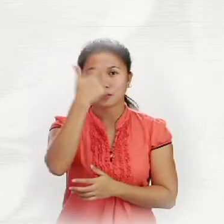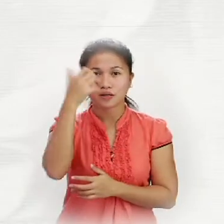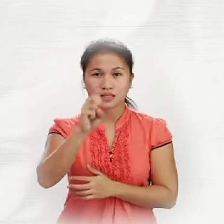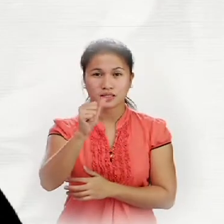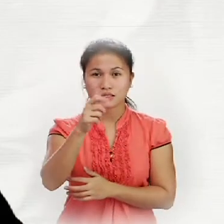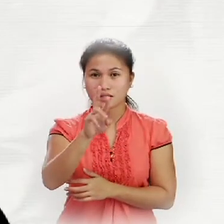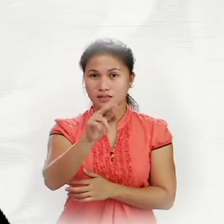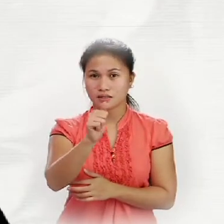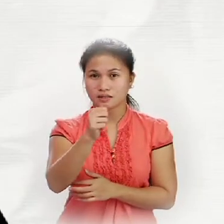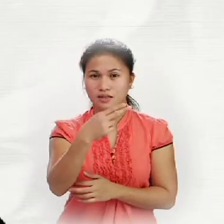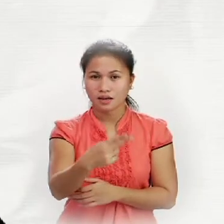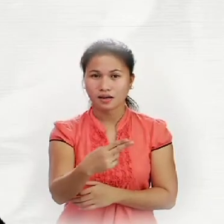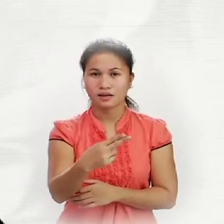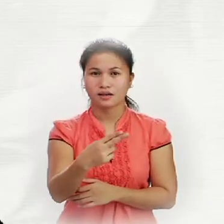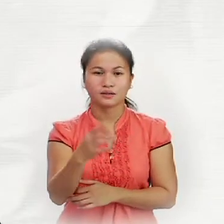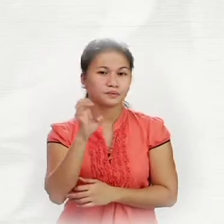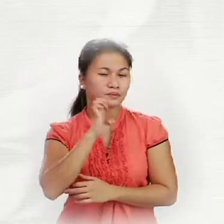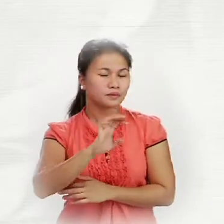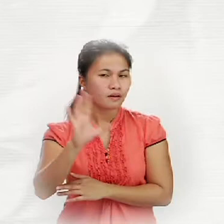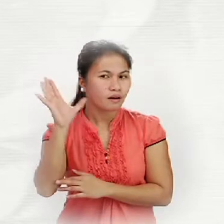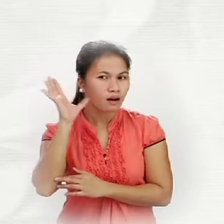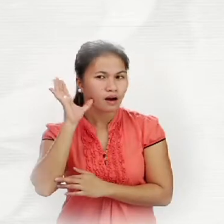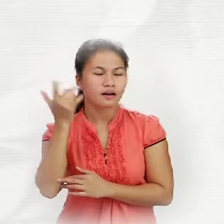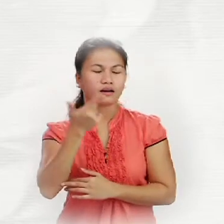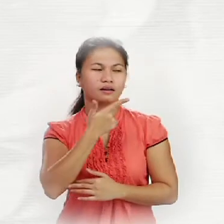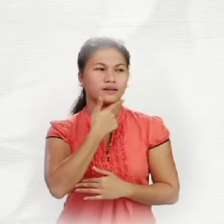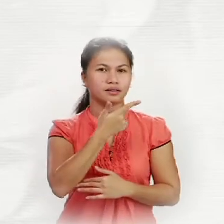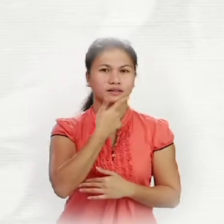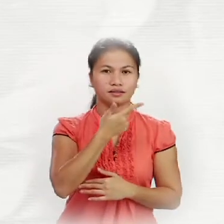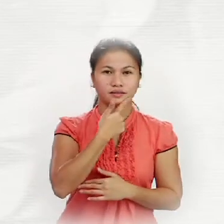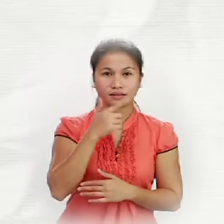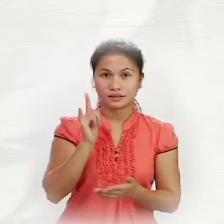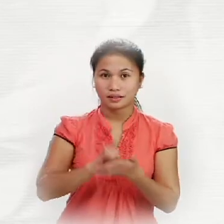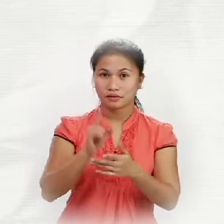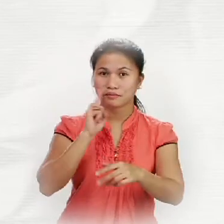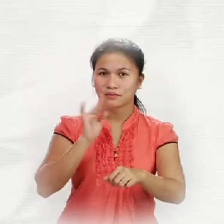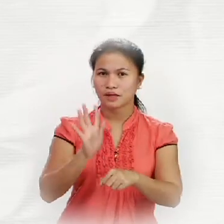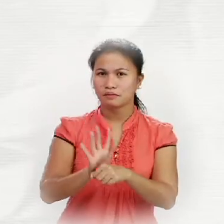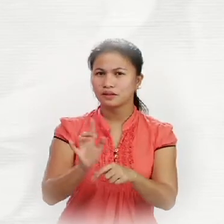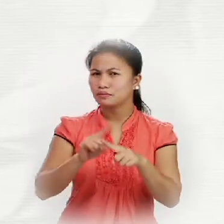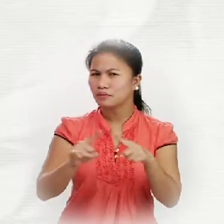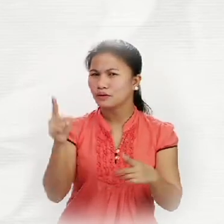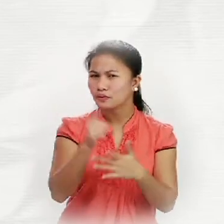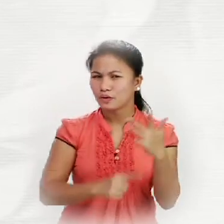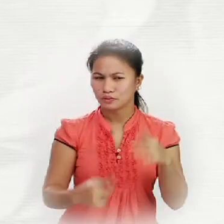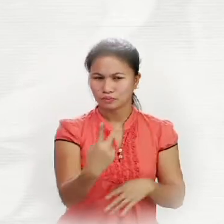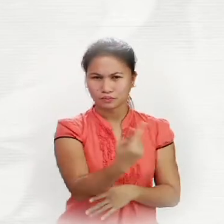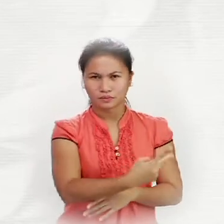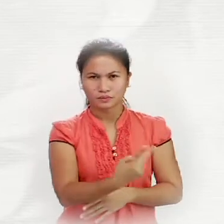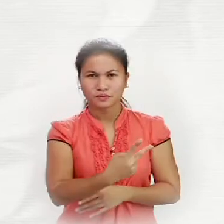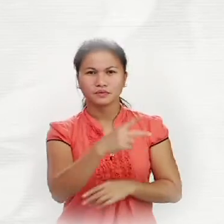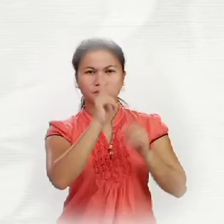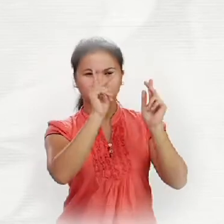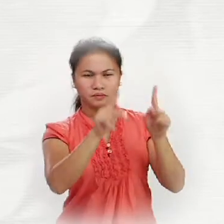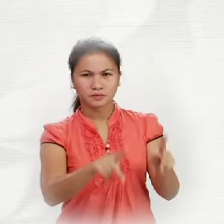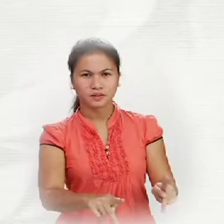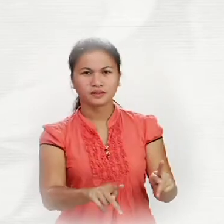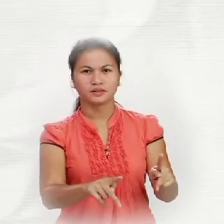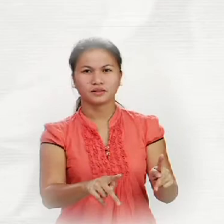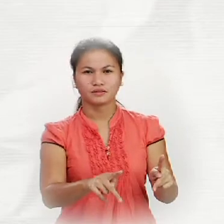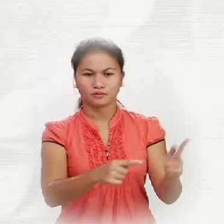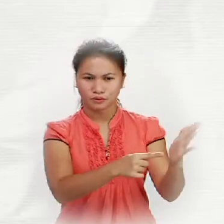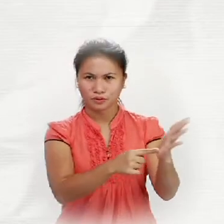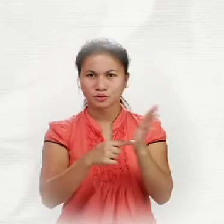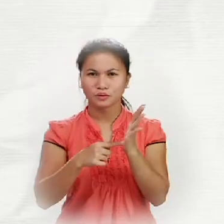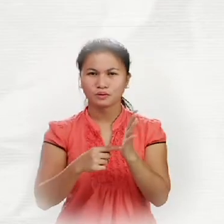laughed when she heard that promise. But look at what these two persons presented